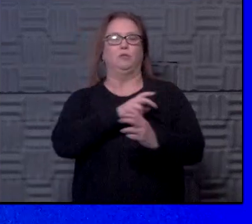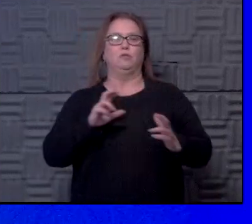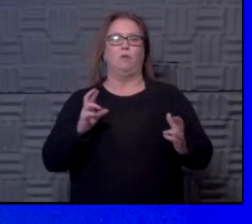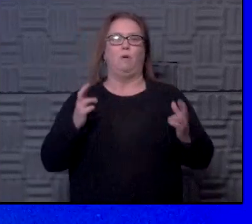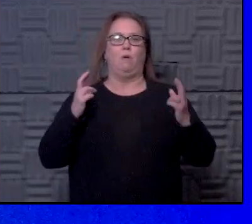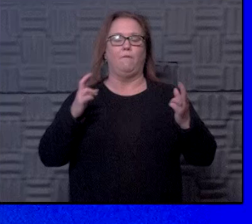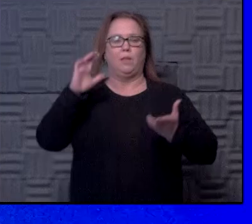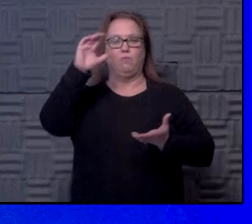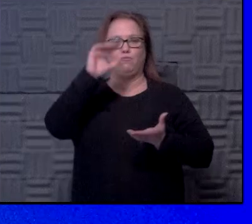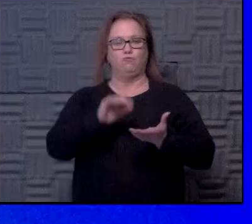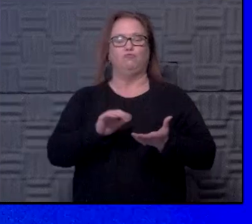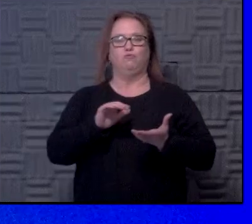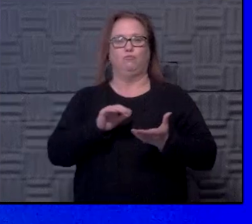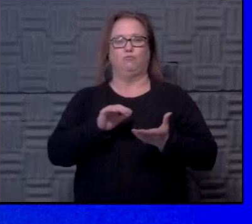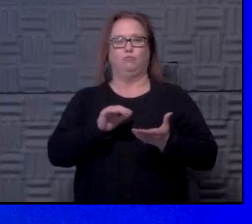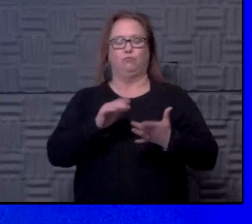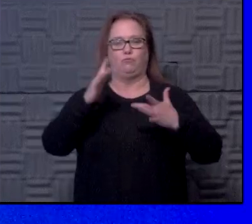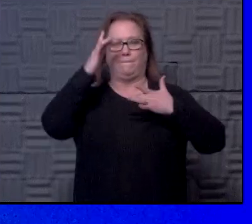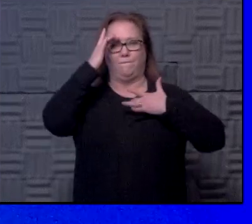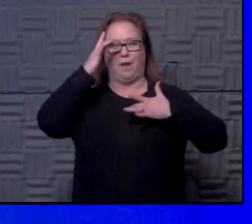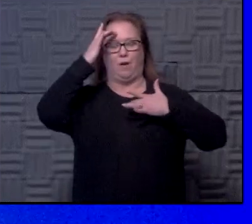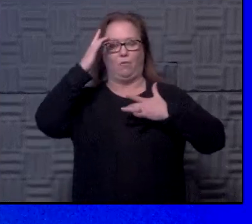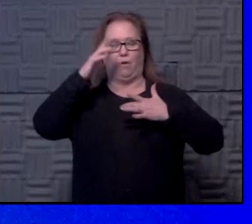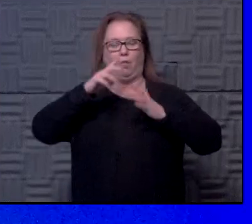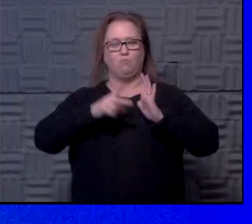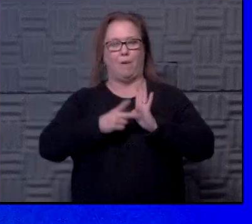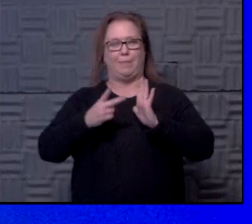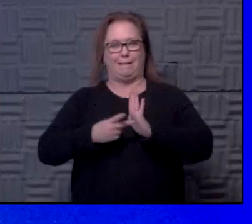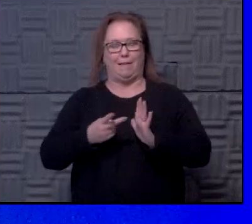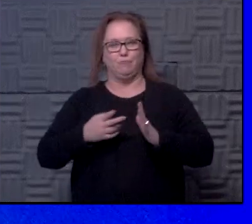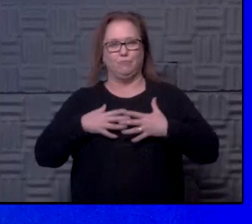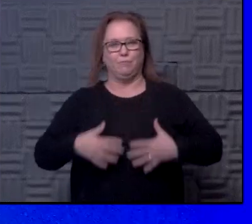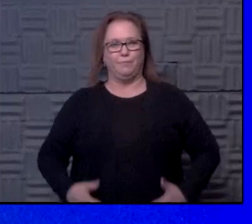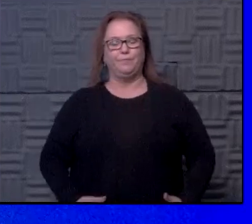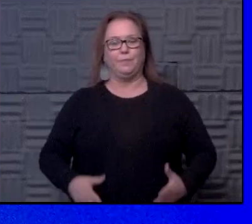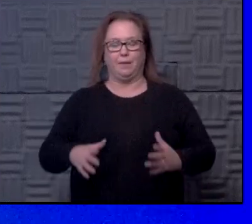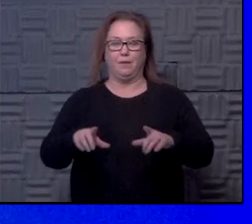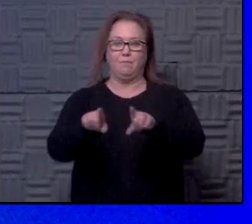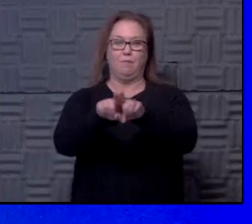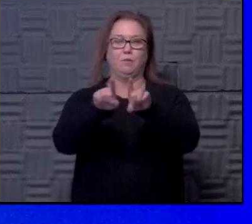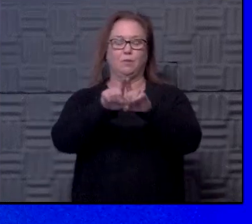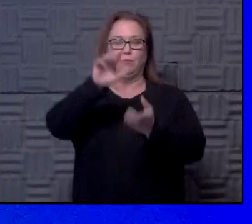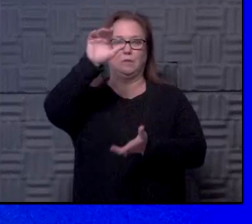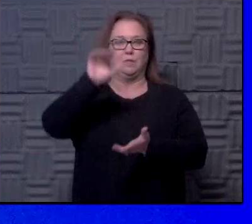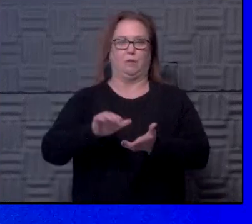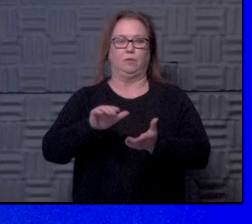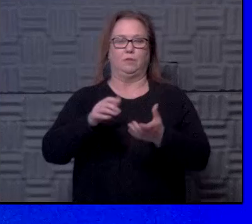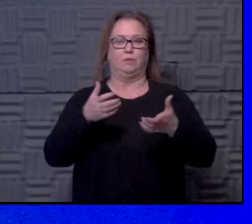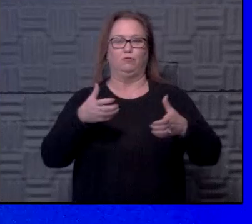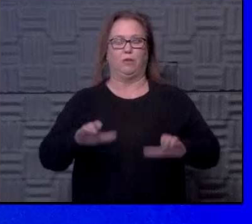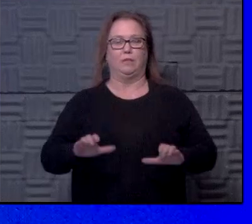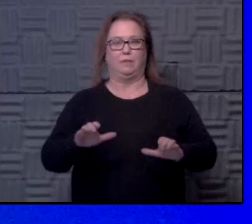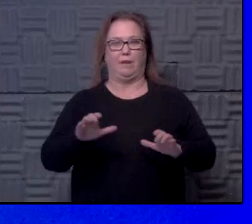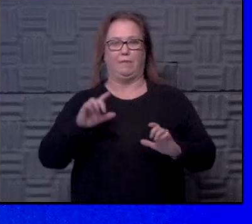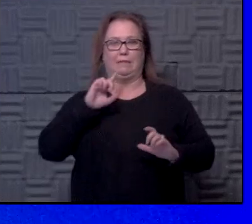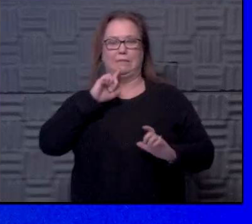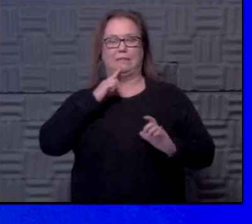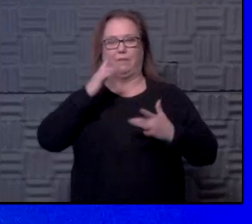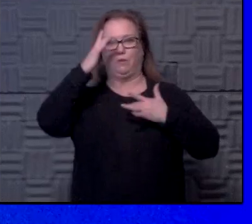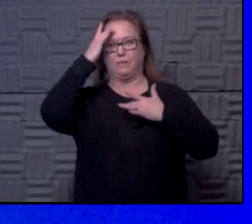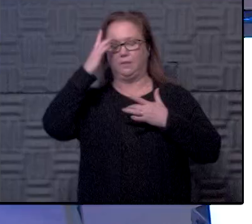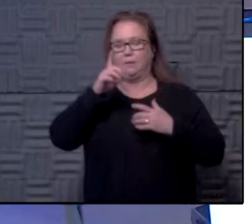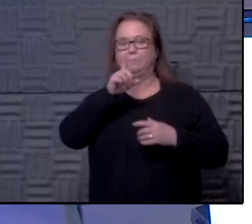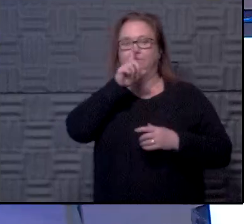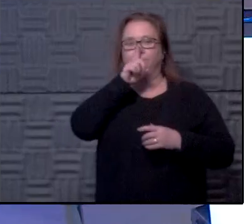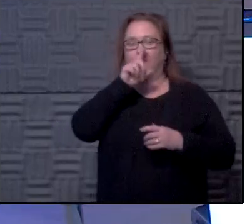hopefully reduce your amount of viral replication and ultimately decrease the chance of having that severe disease. And we're as not well.